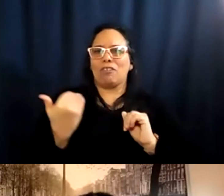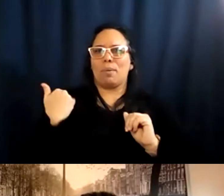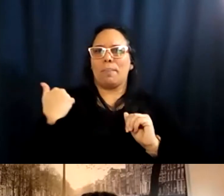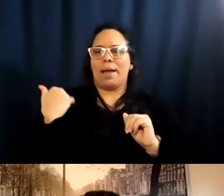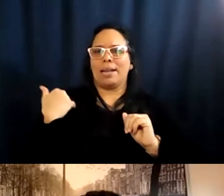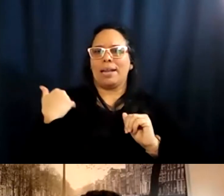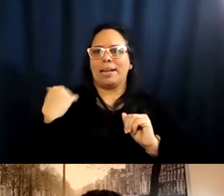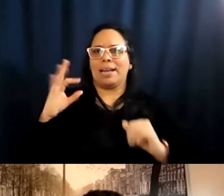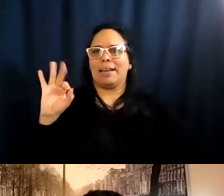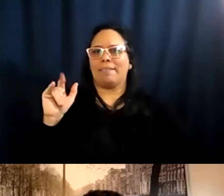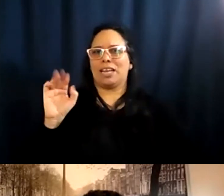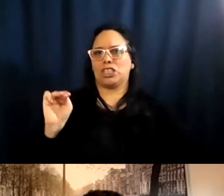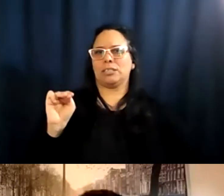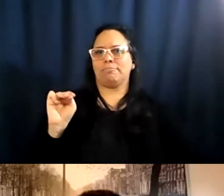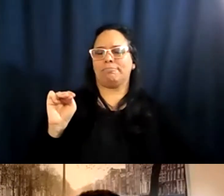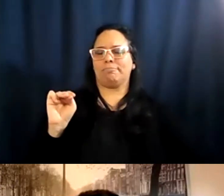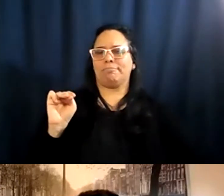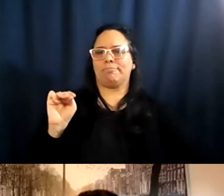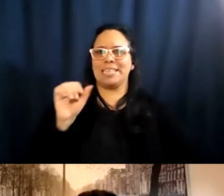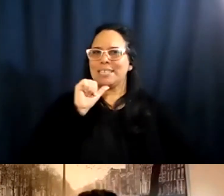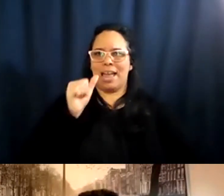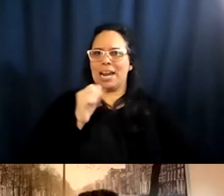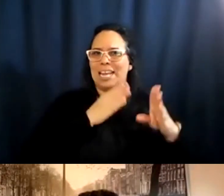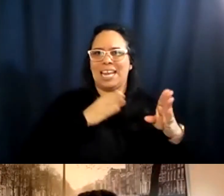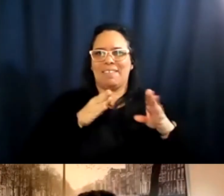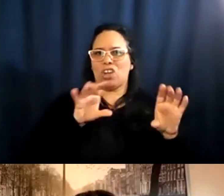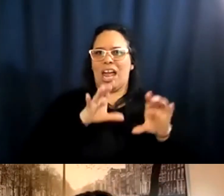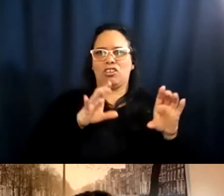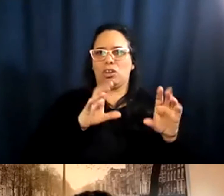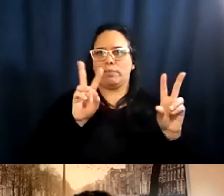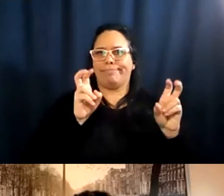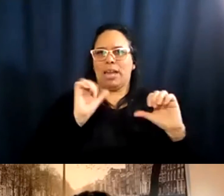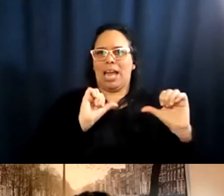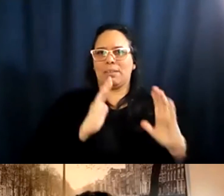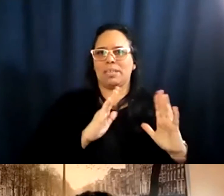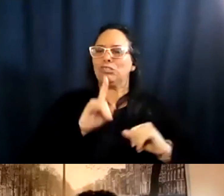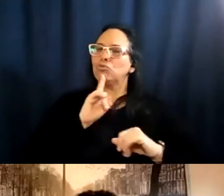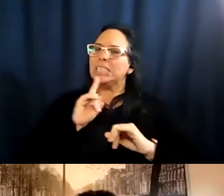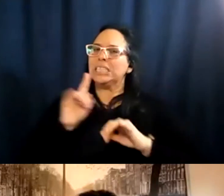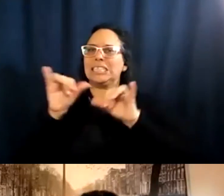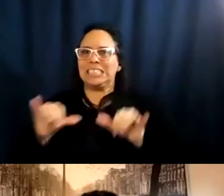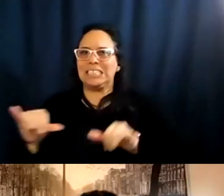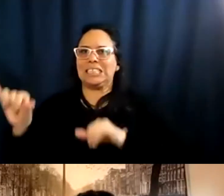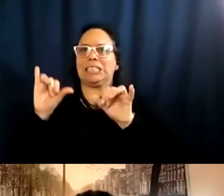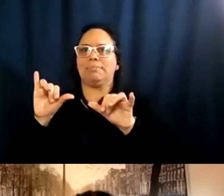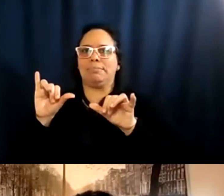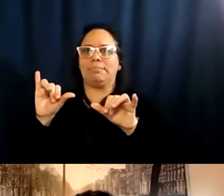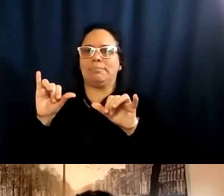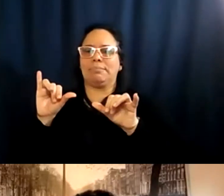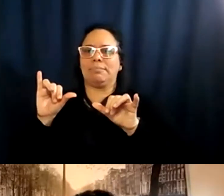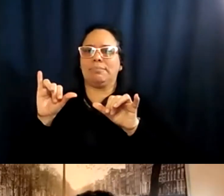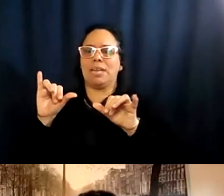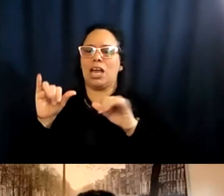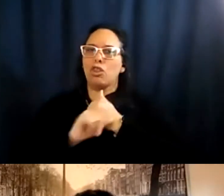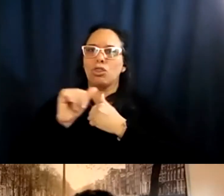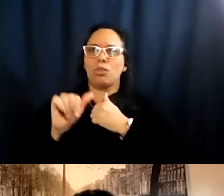isn't individual actions or actors, it's systematic. And the threat begins